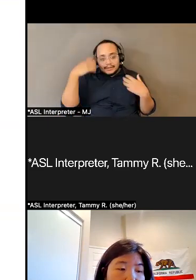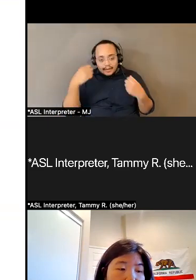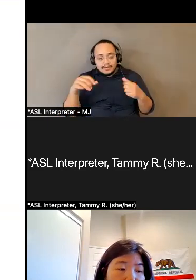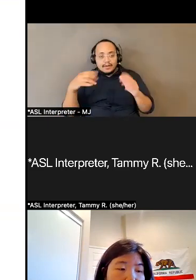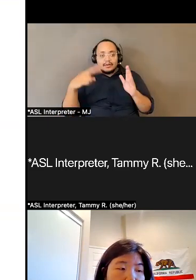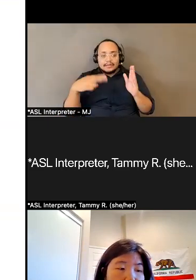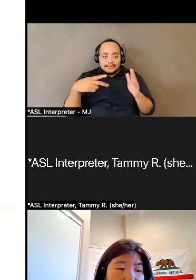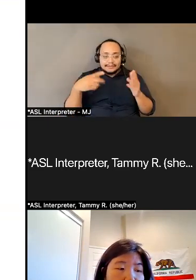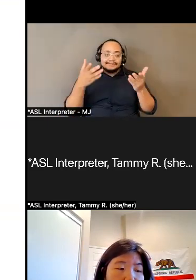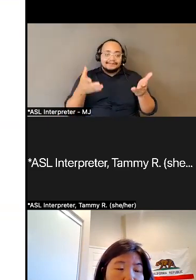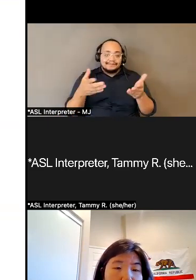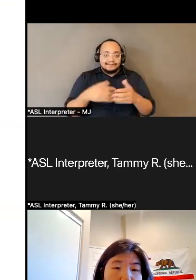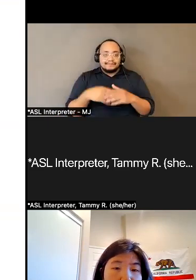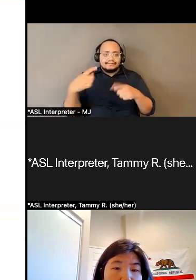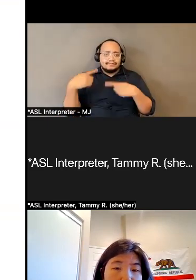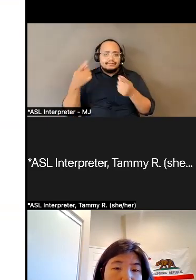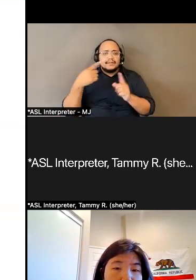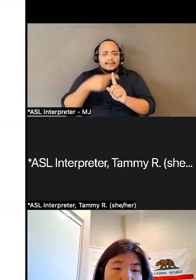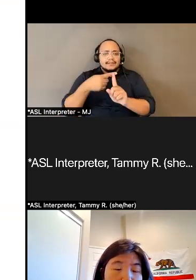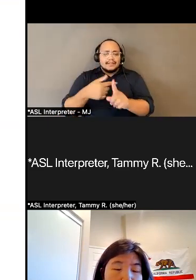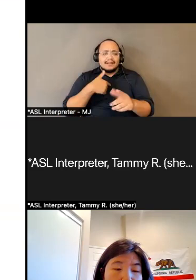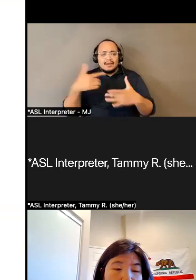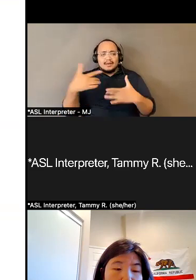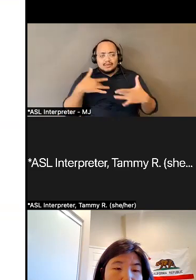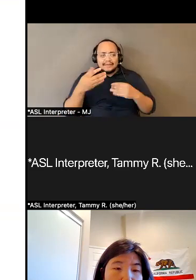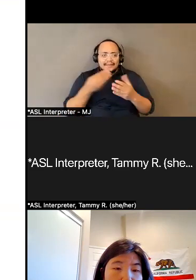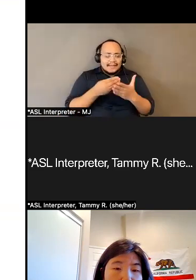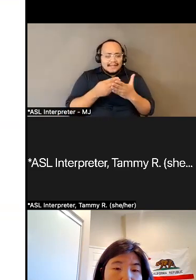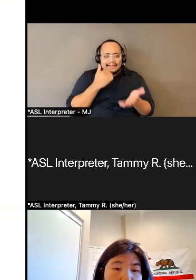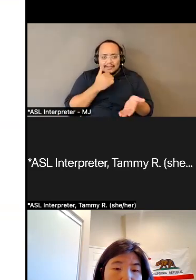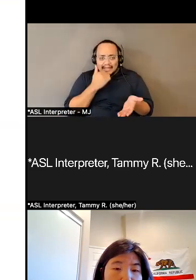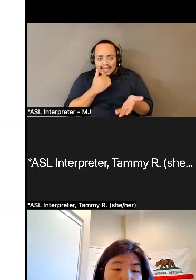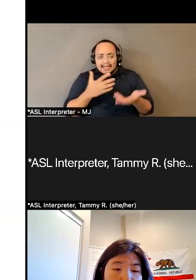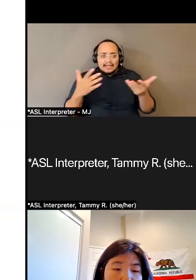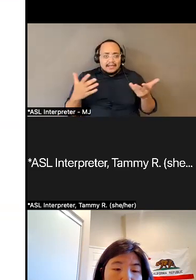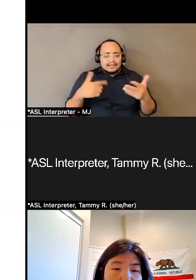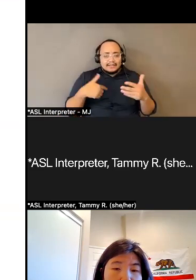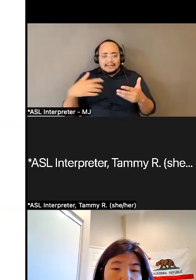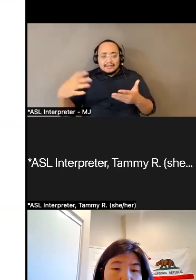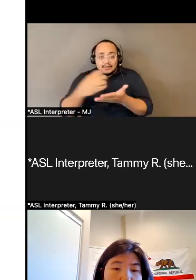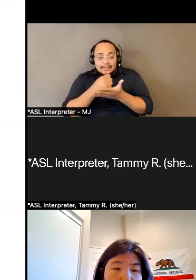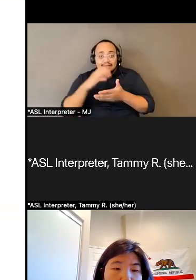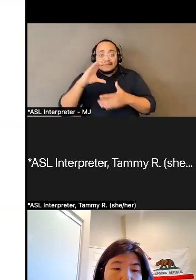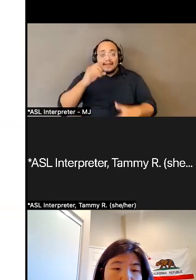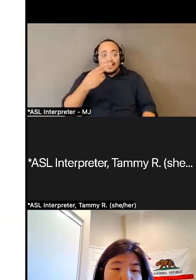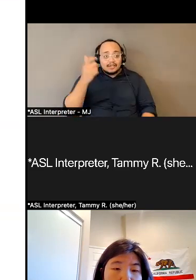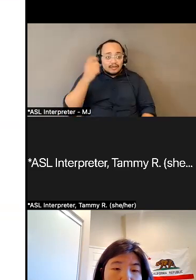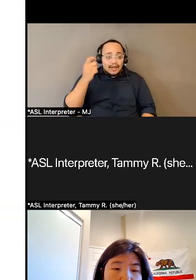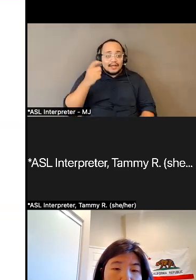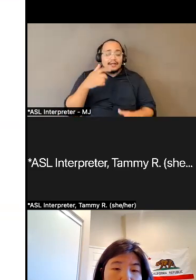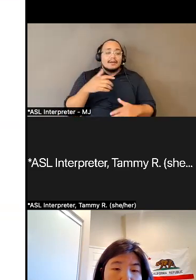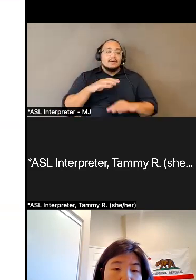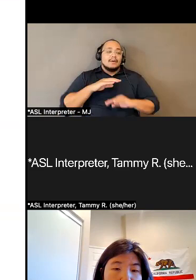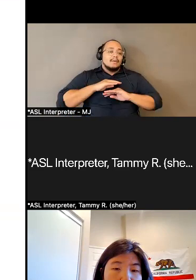this one. Over the last couple of months, I've worried about money every single day. Receiving a cash grant gave